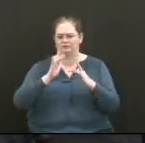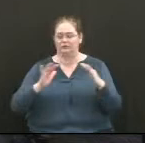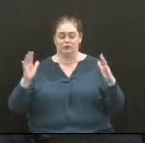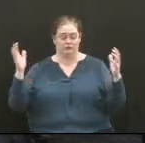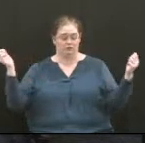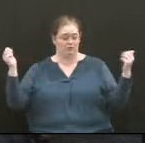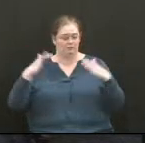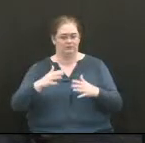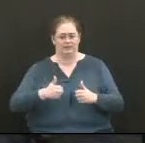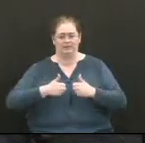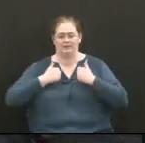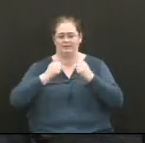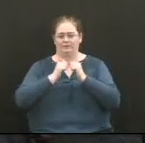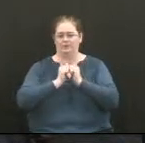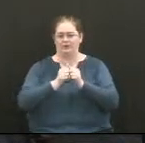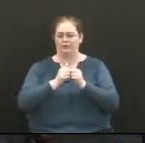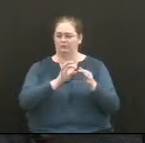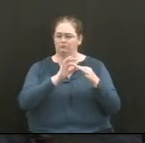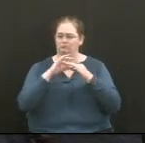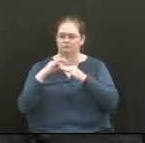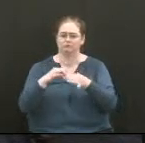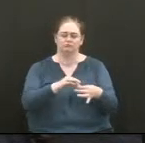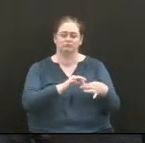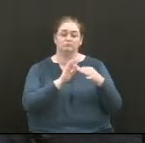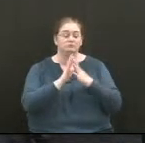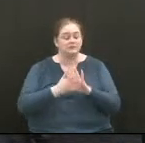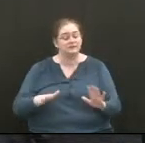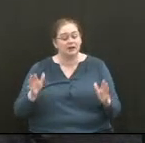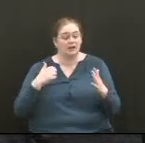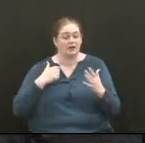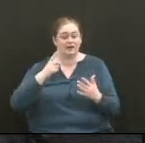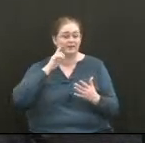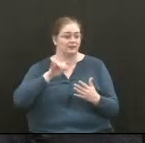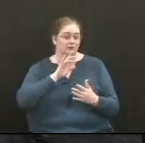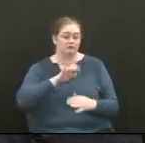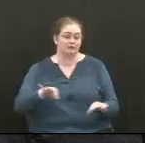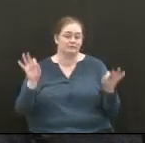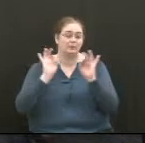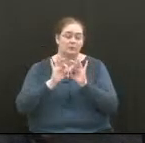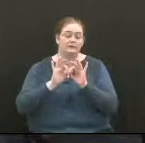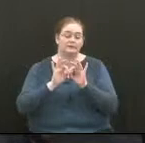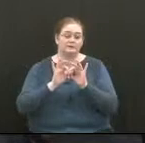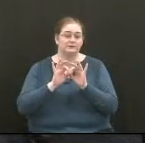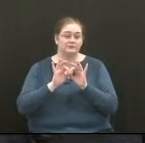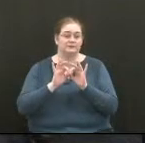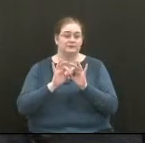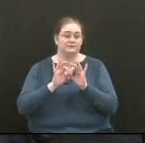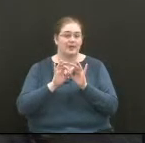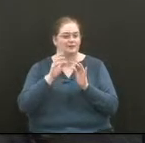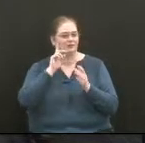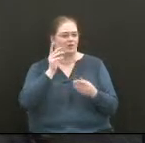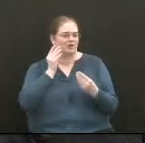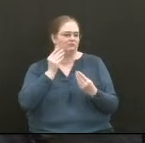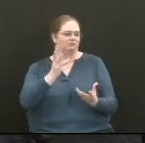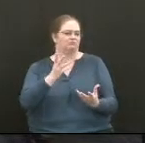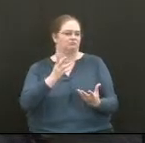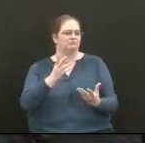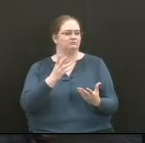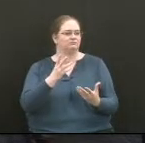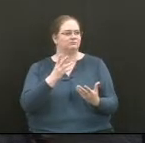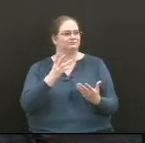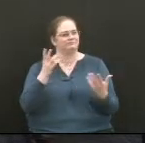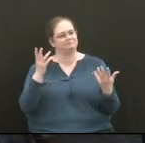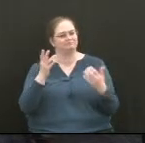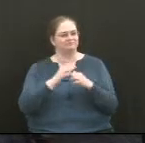together in harmony and peace. And I think that's really important. And I just thought I'd bring this up, Bob, that